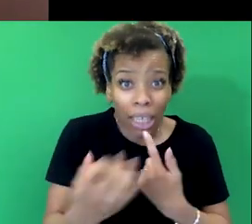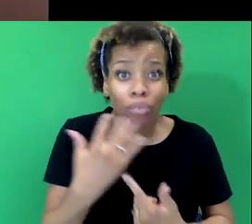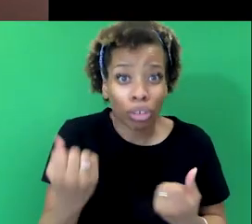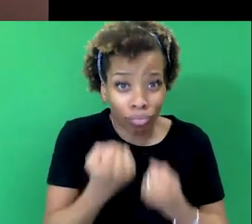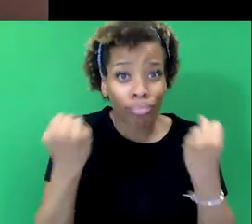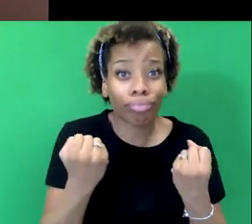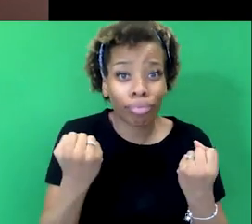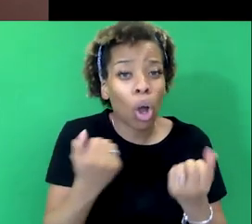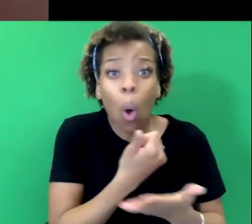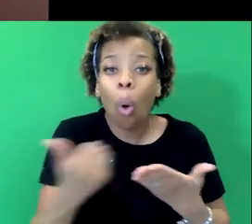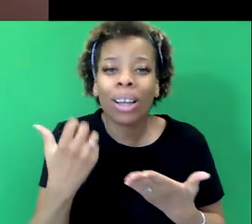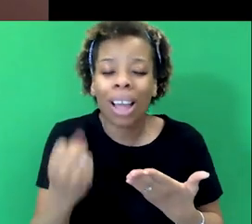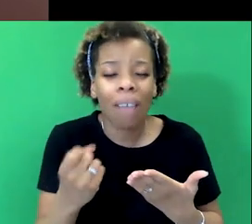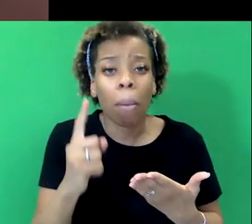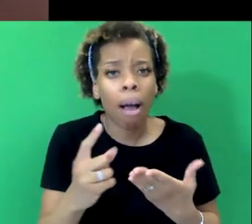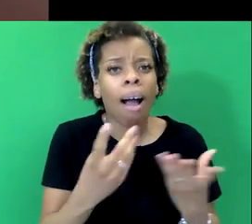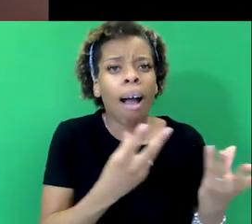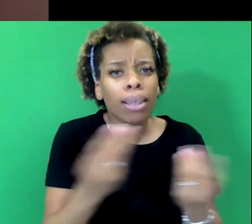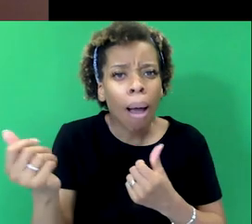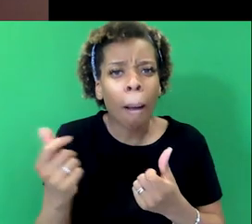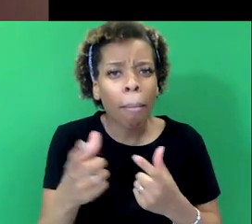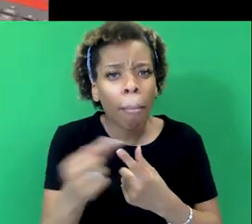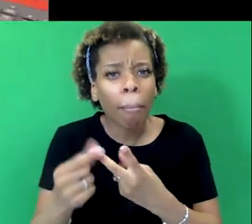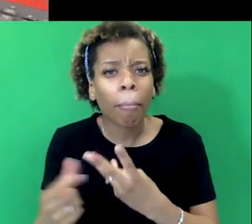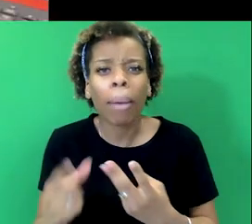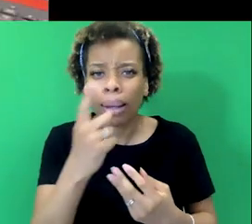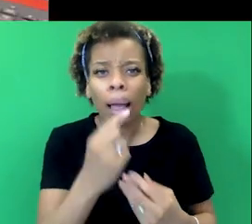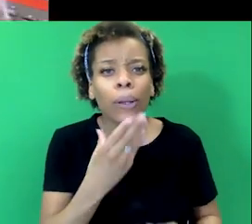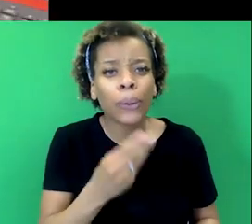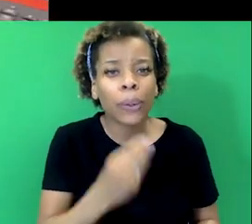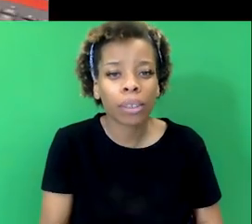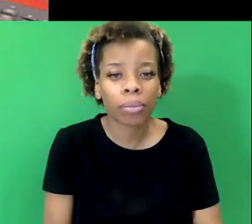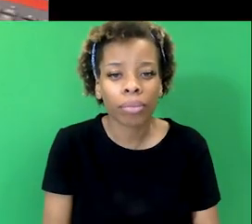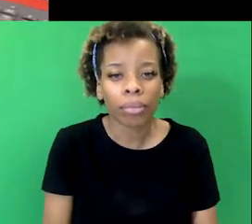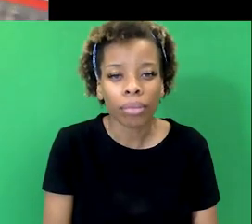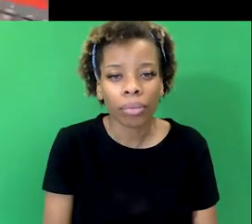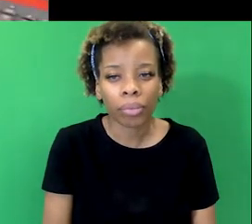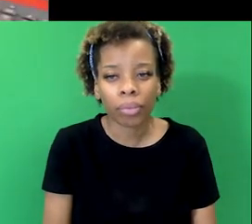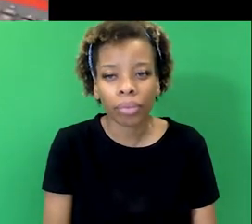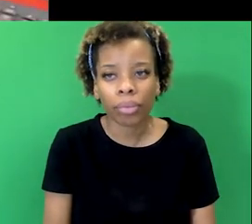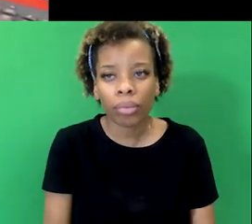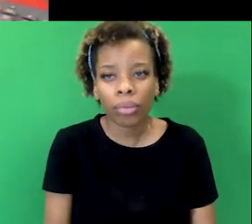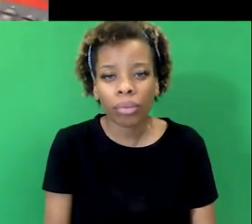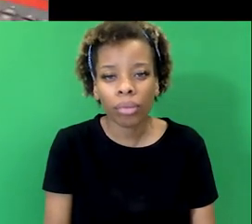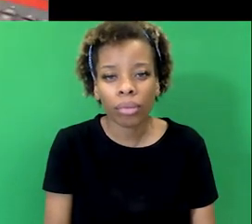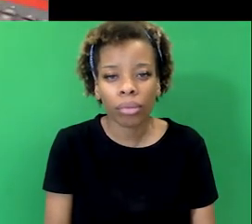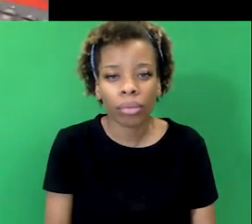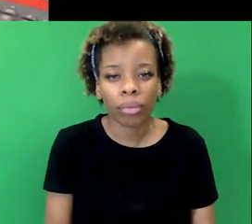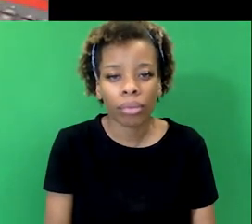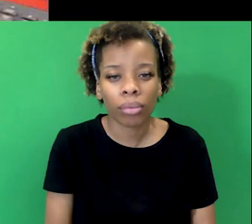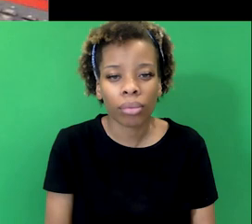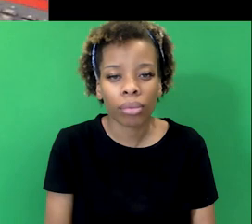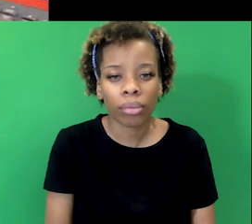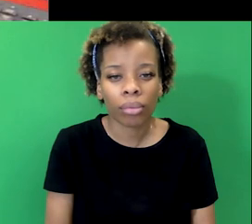always the case. But in other circumstances, it certainly is. I'm going to pull out something from things that all of you have